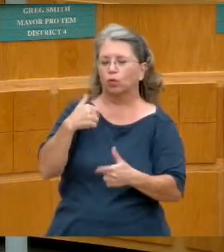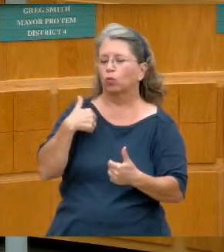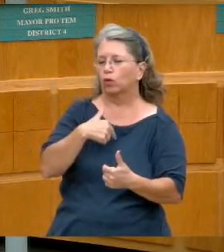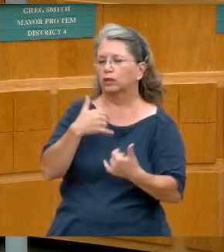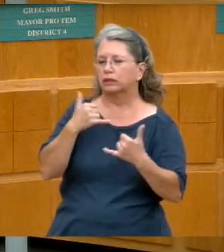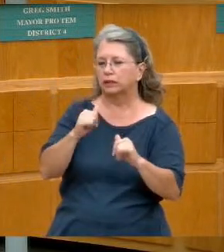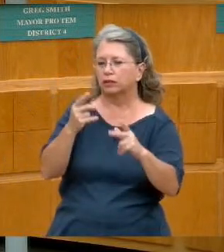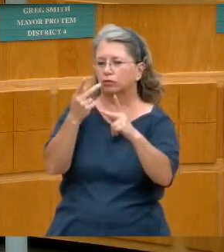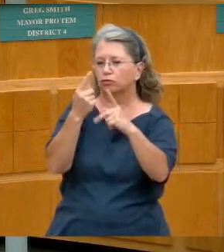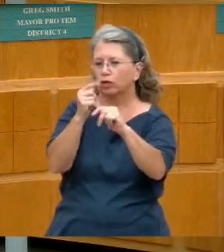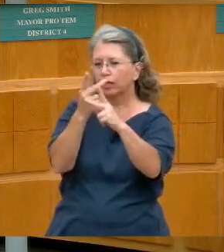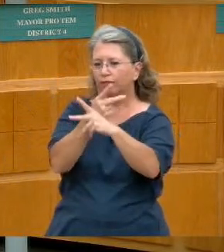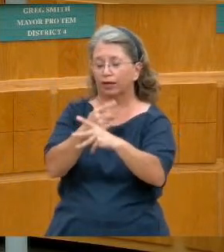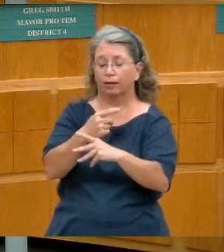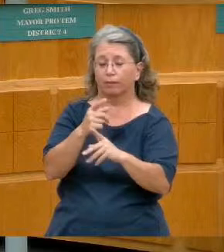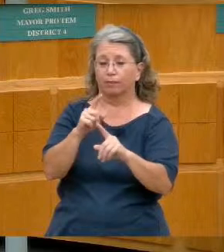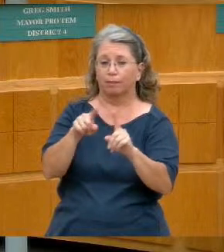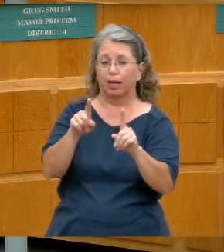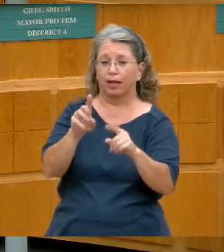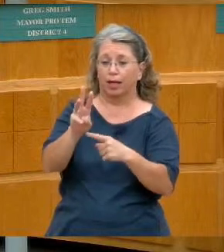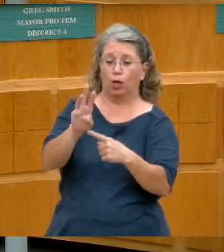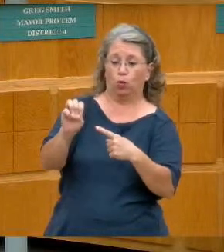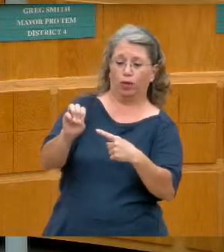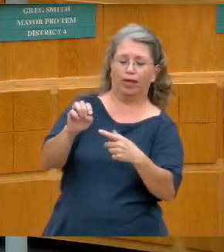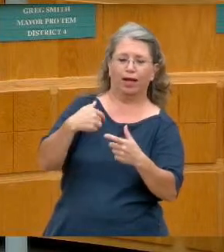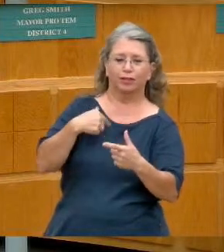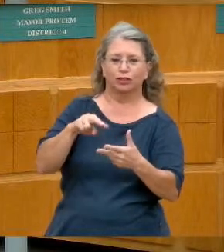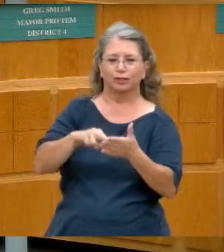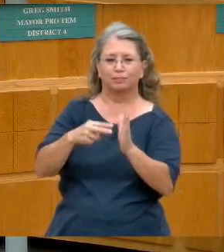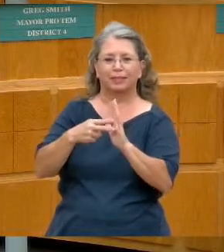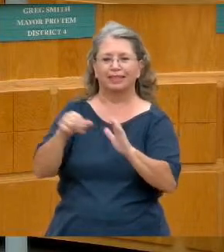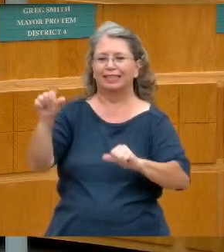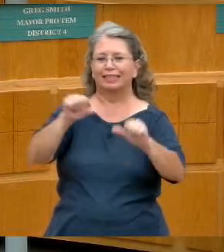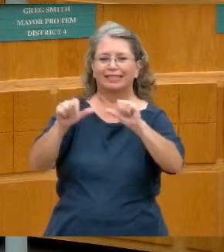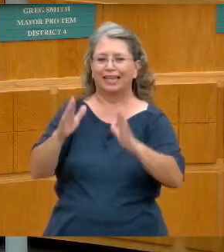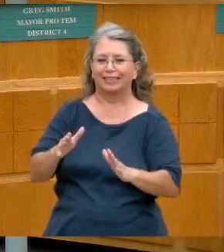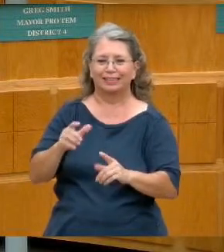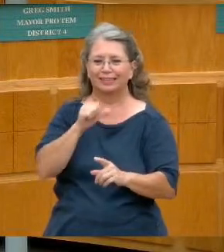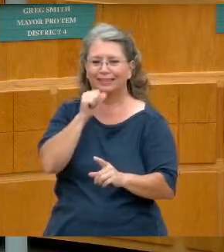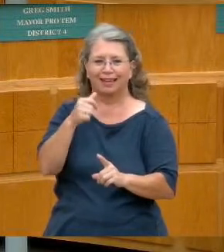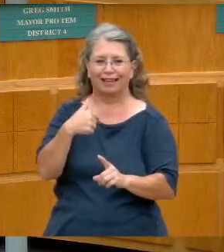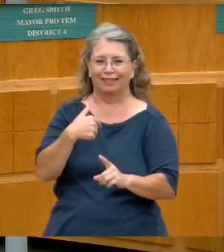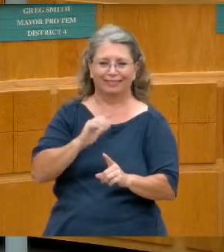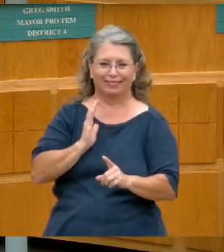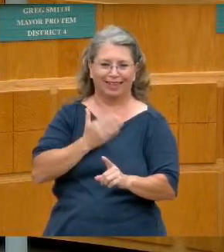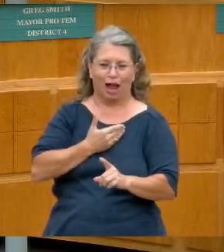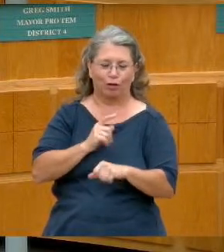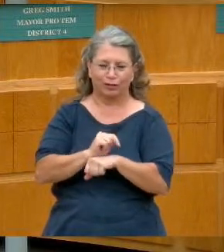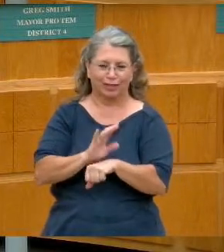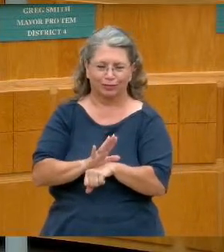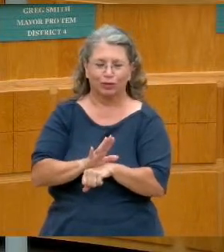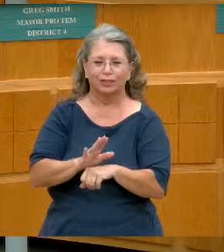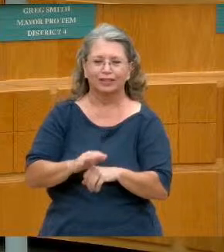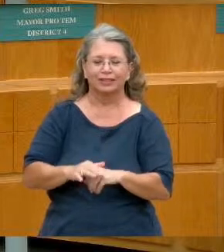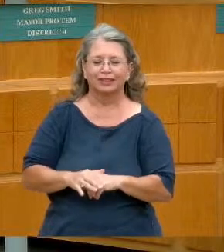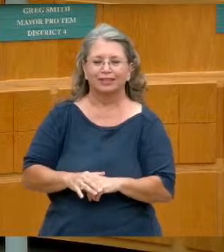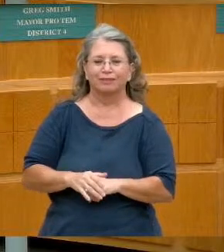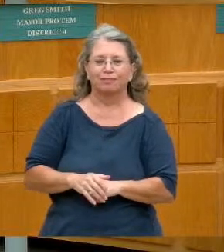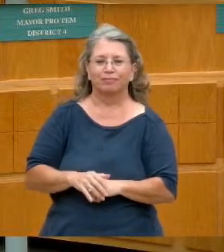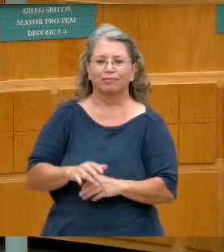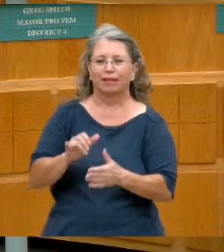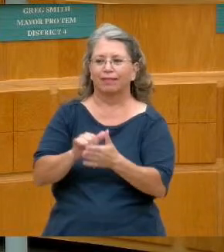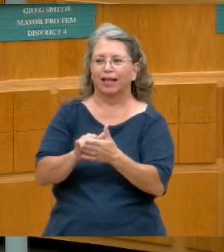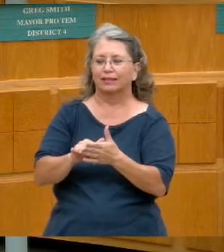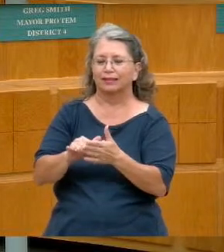that out. And by we're, I just mean scientists collectively, not anybody on the task force right now. Although that's the type